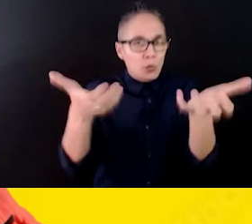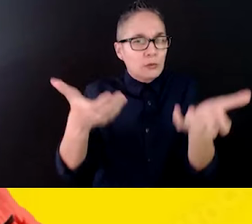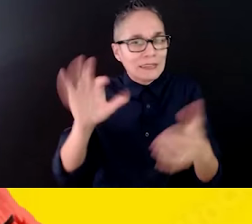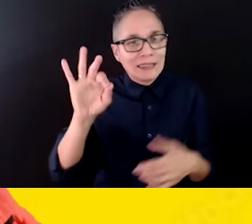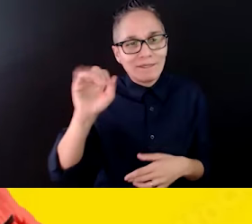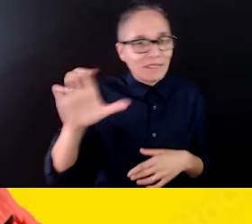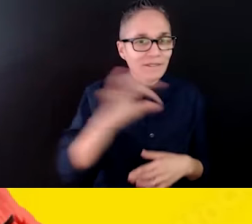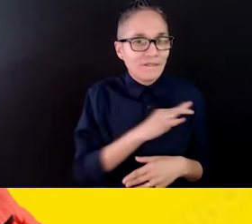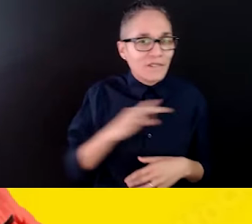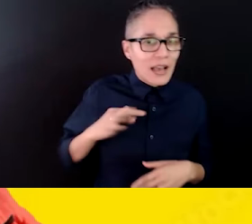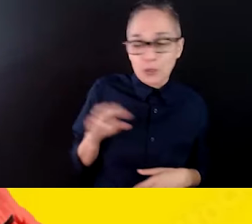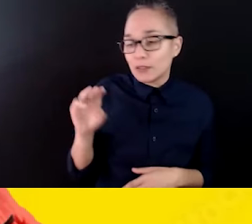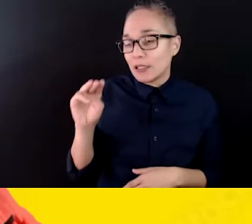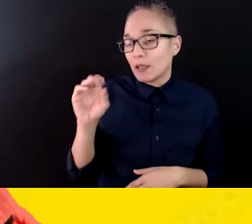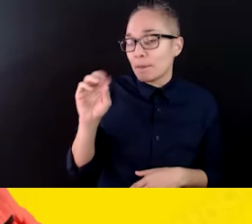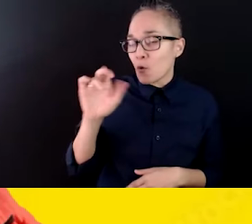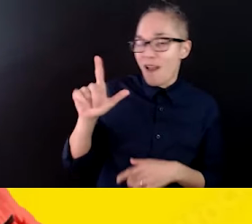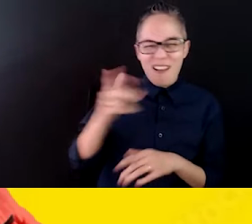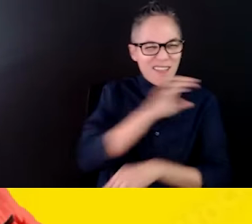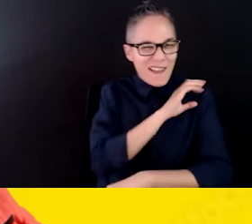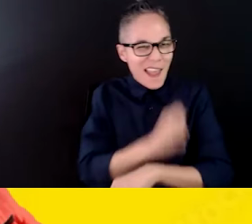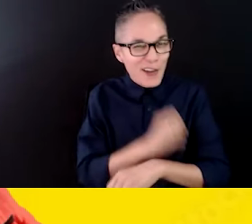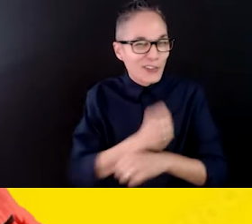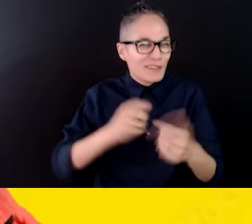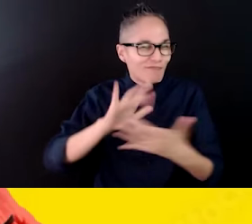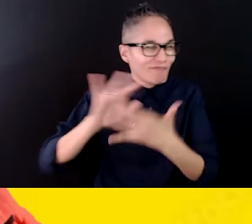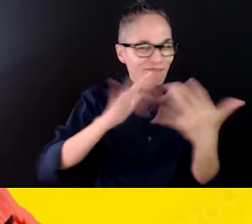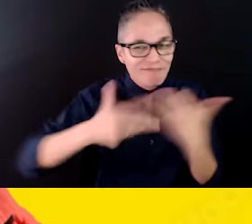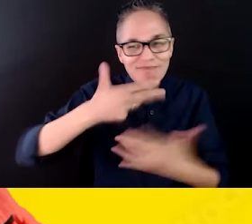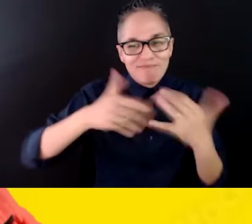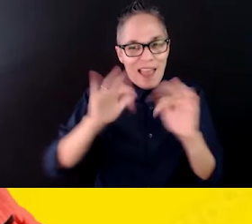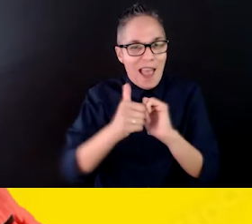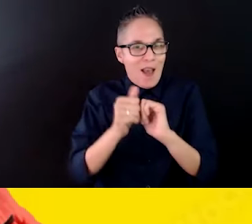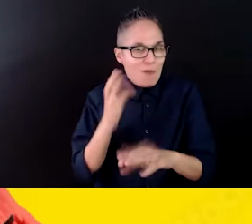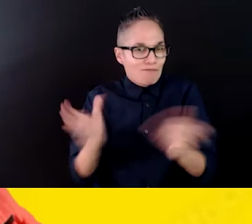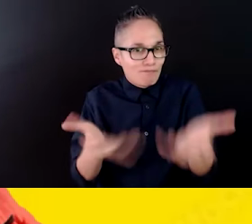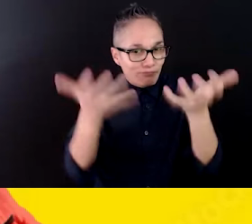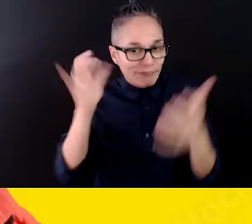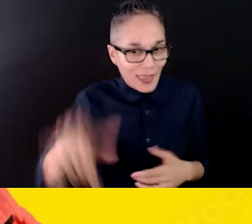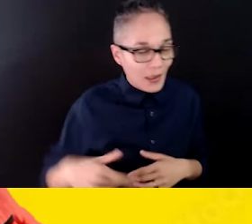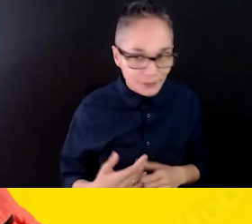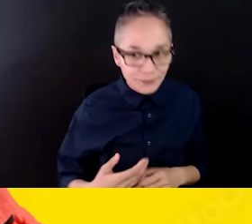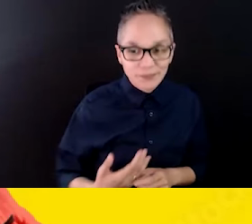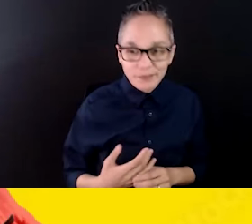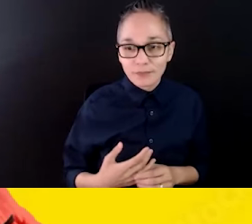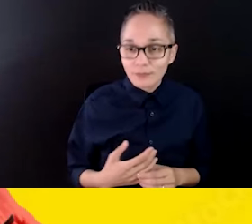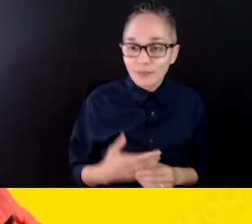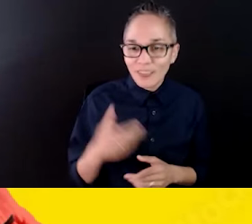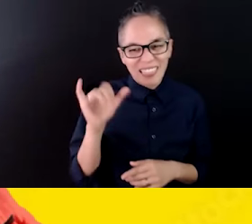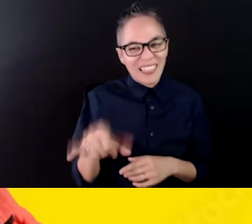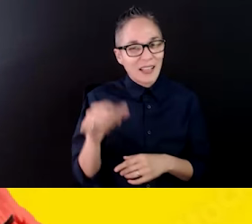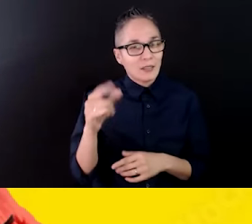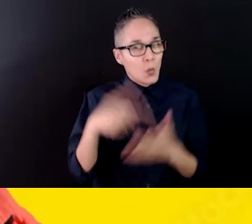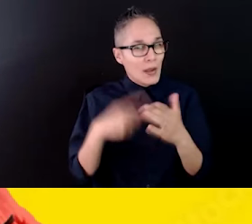like, Faculty need to have a little more respect from administrators. It used to Okay. be a really good relationship. okay, yeah, so, That's what I